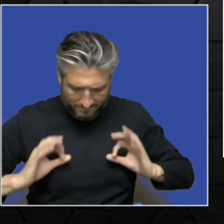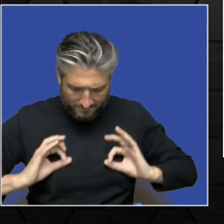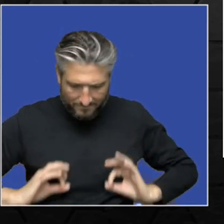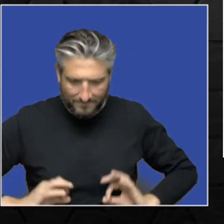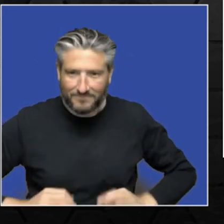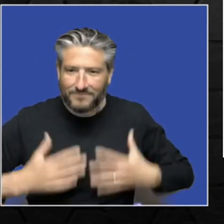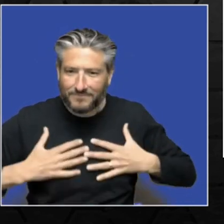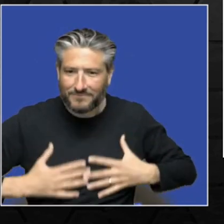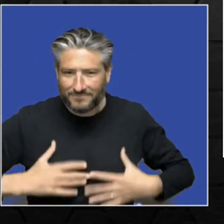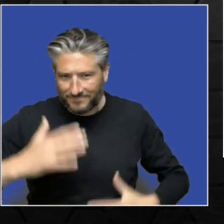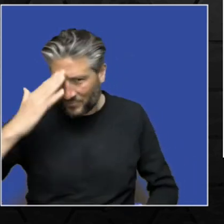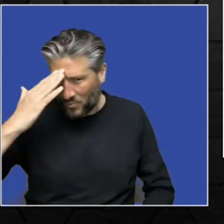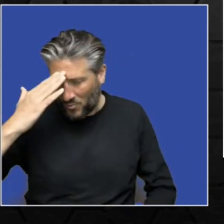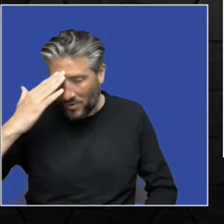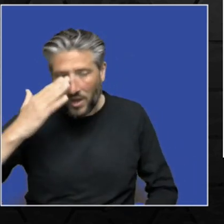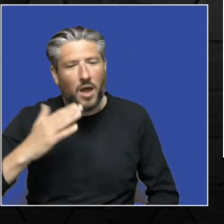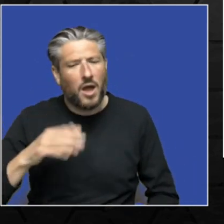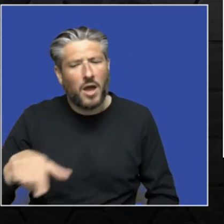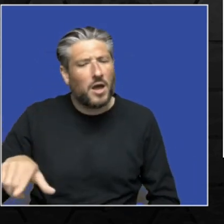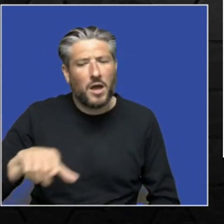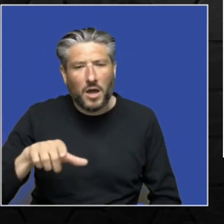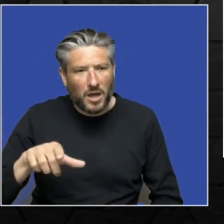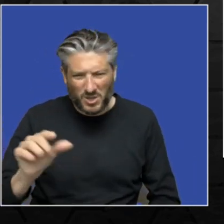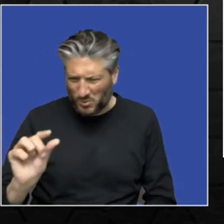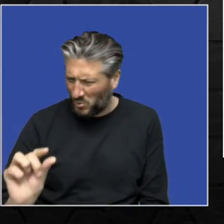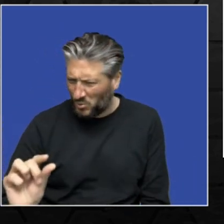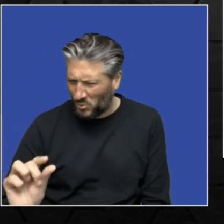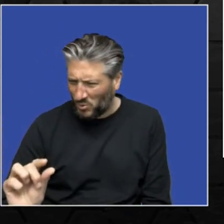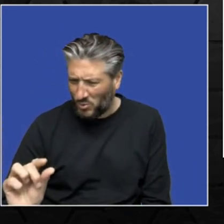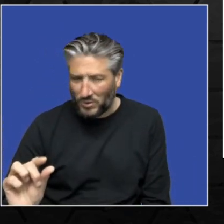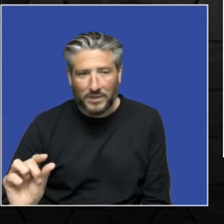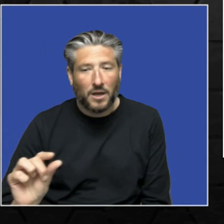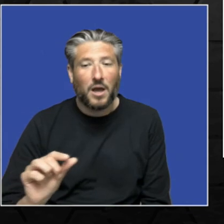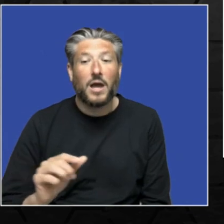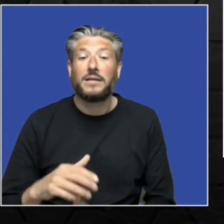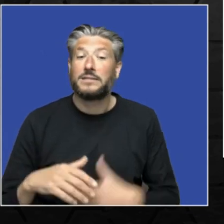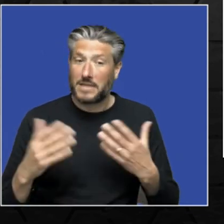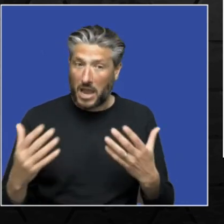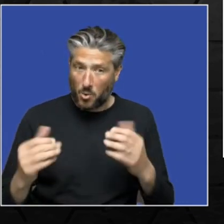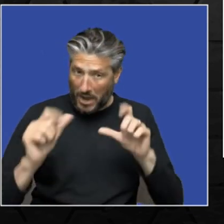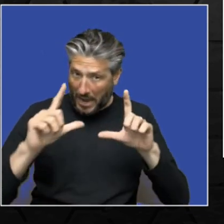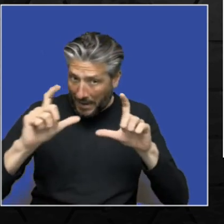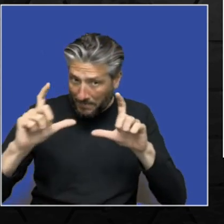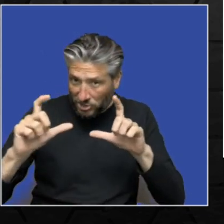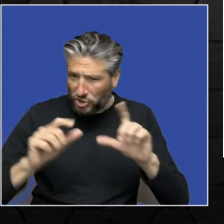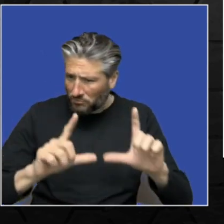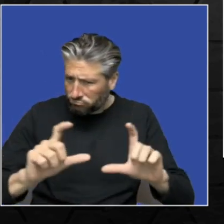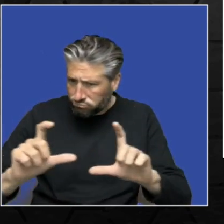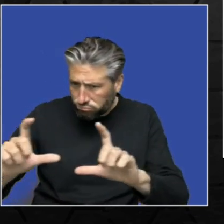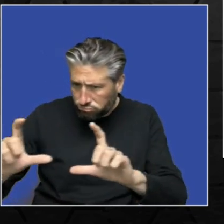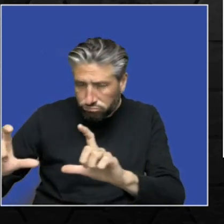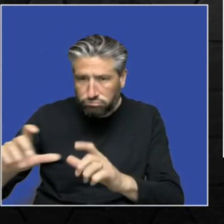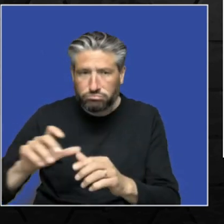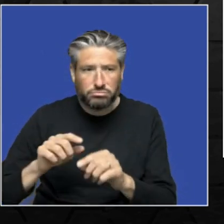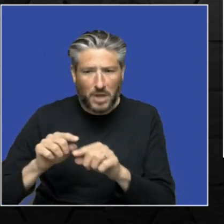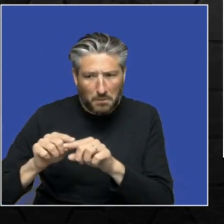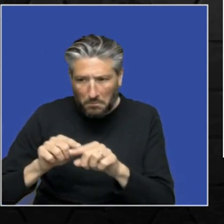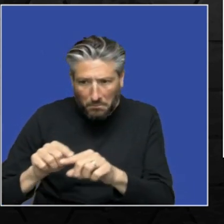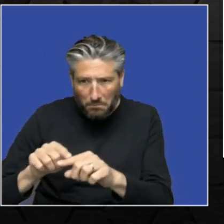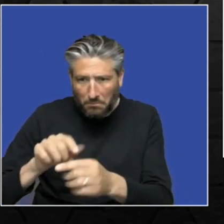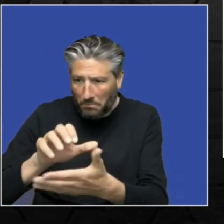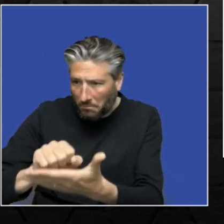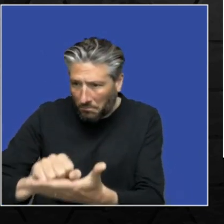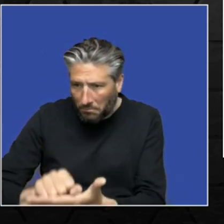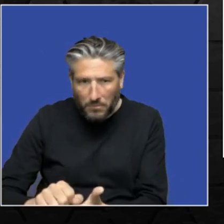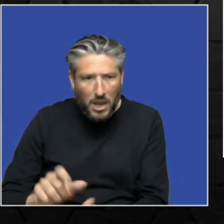conservation habitat and stuff. So they are currently using image classification with MML Spark. You can go out and check out that